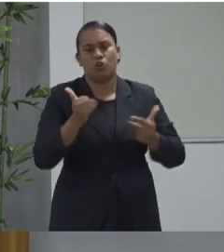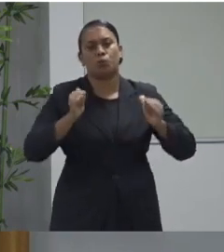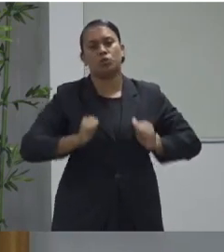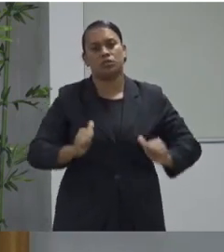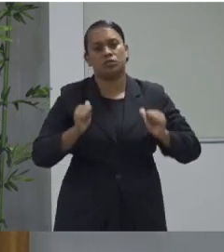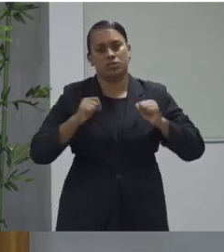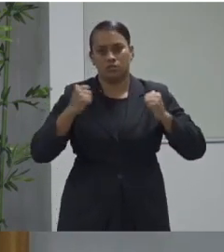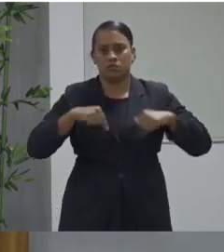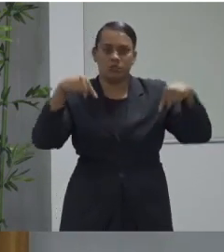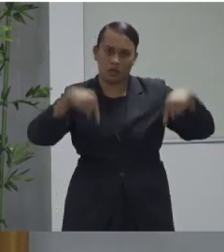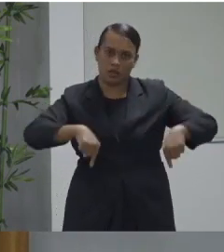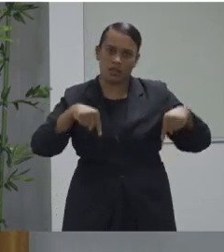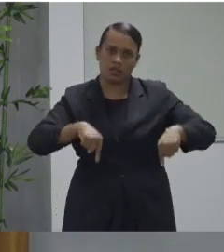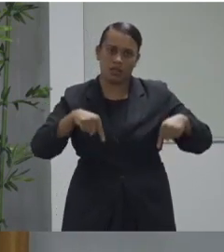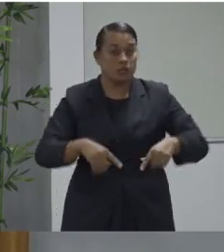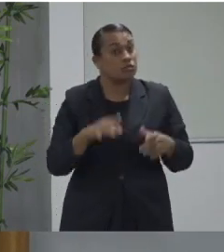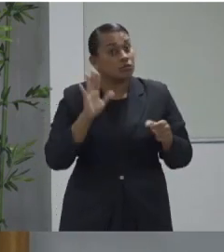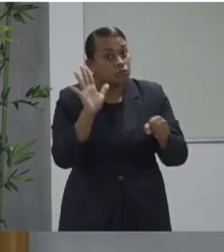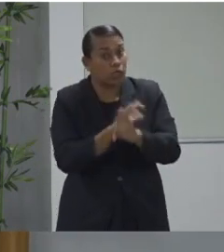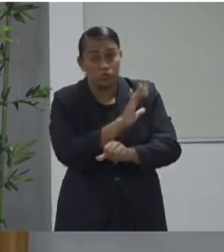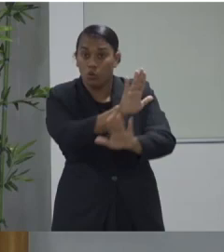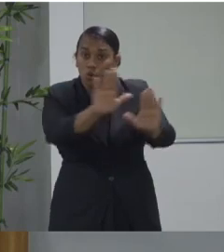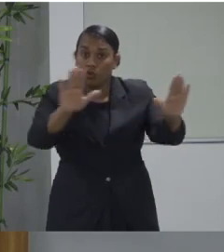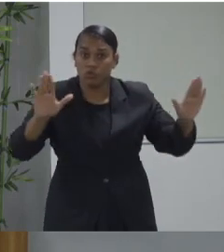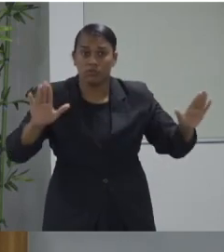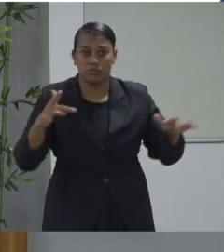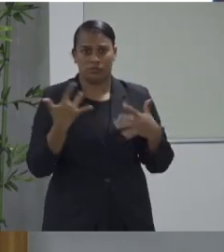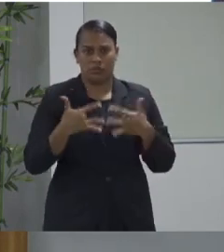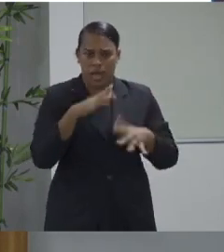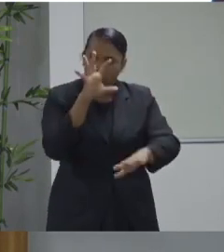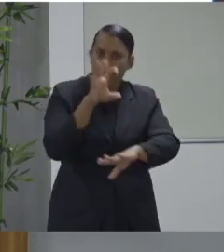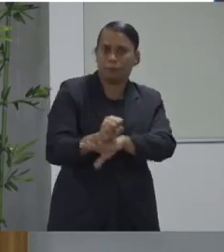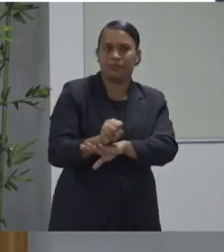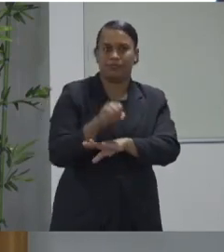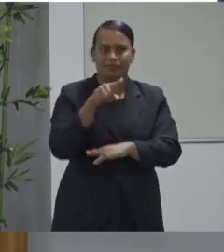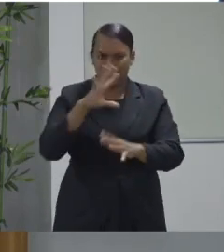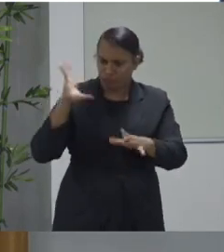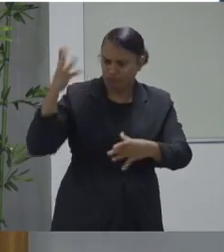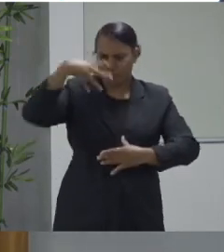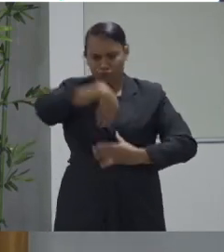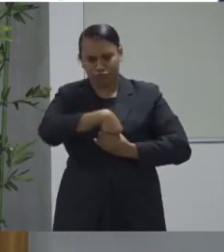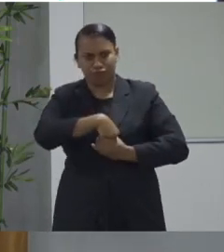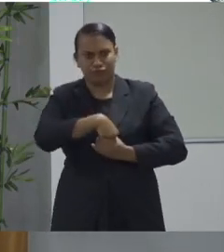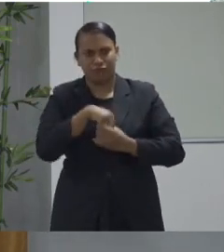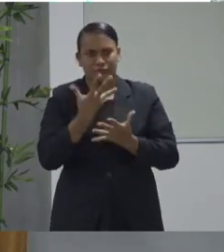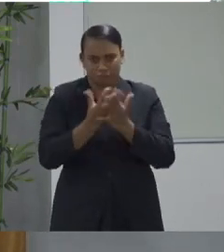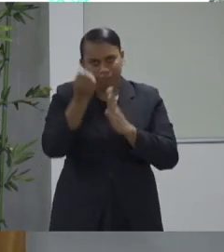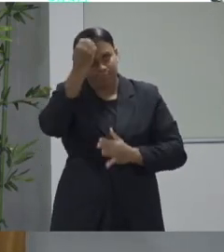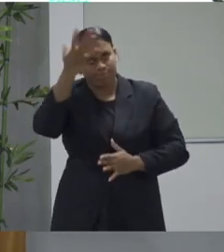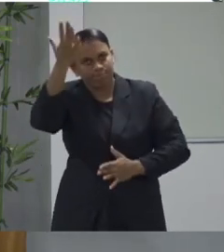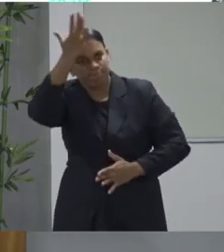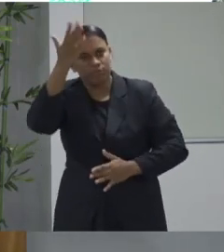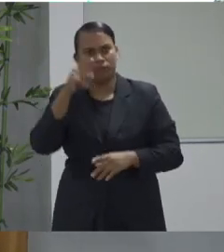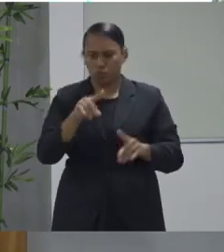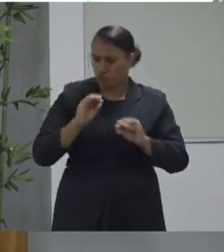Make them your second nature. Make it a habit and